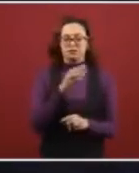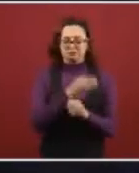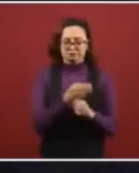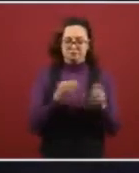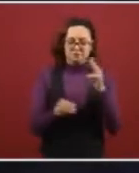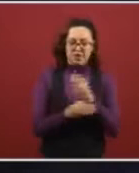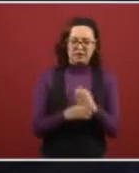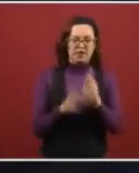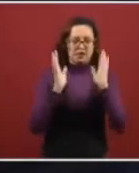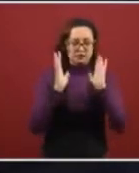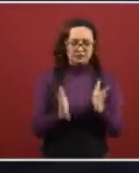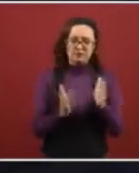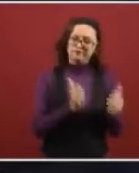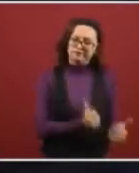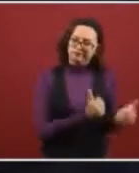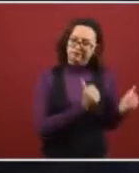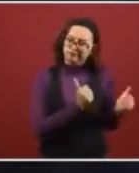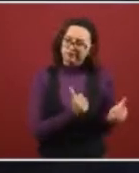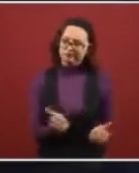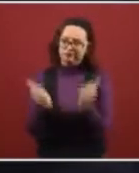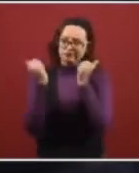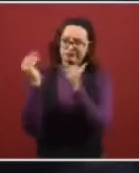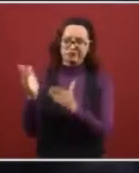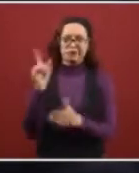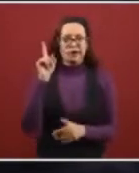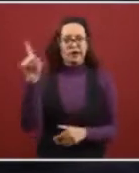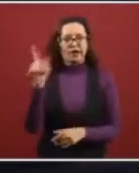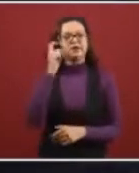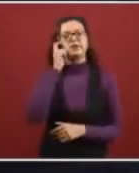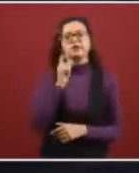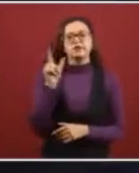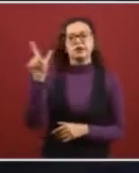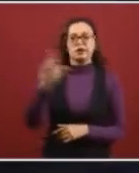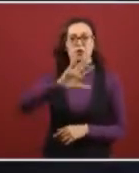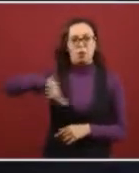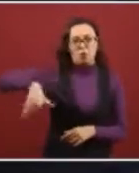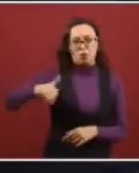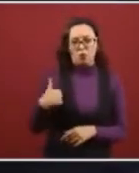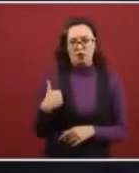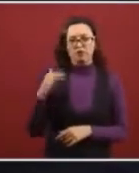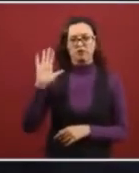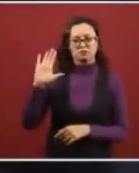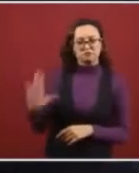físicamente en el estado, en nuestras So they've already got all the fertilizer in their warehouses